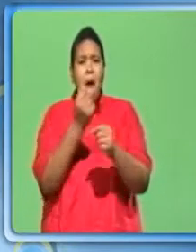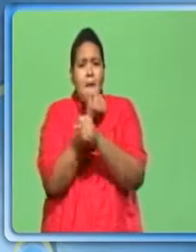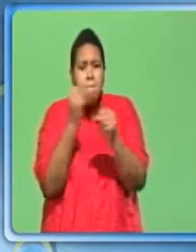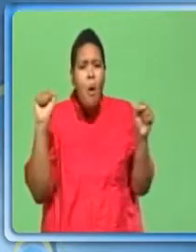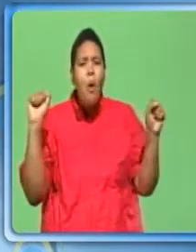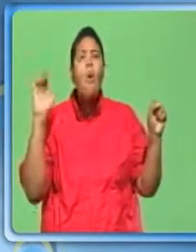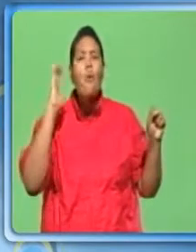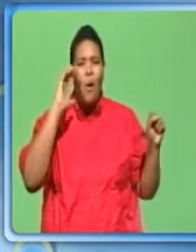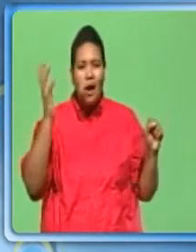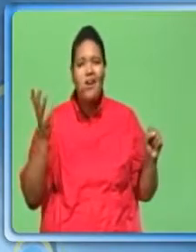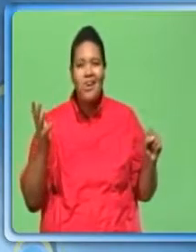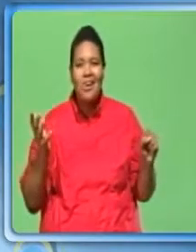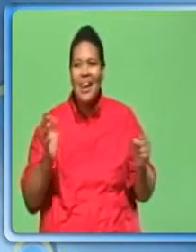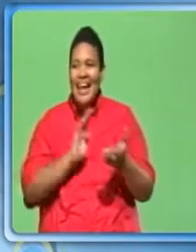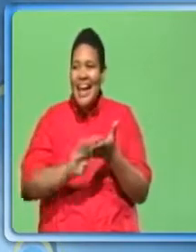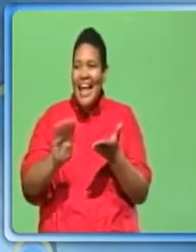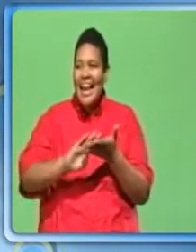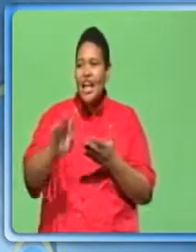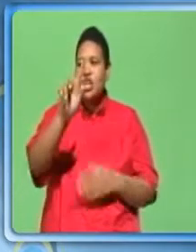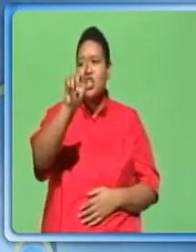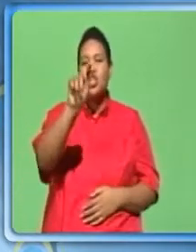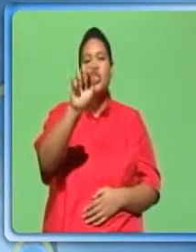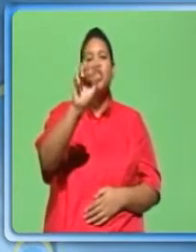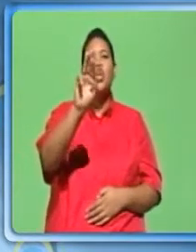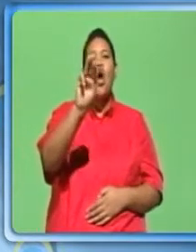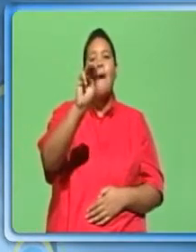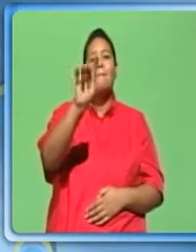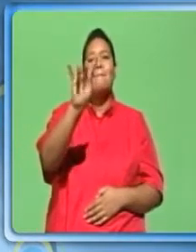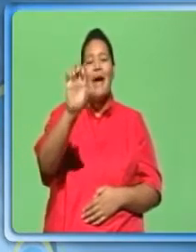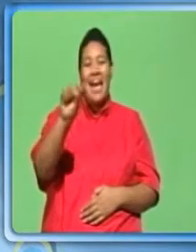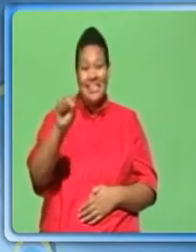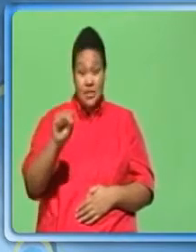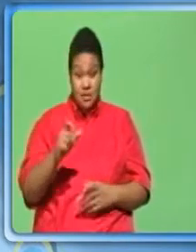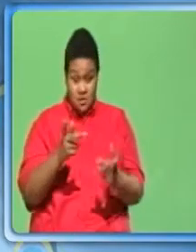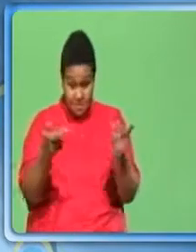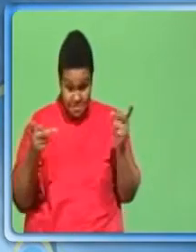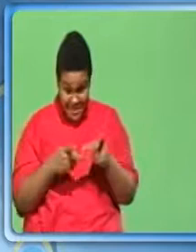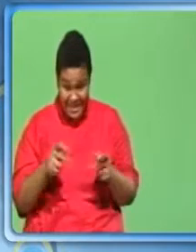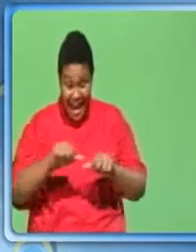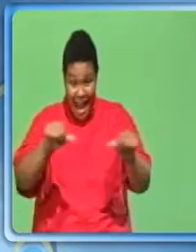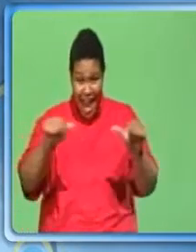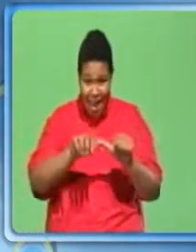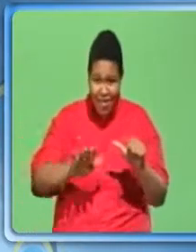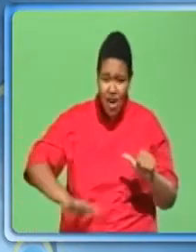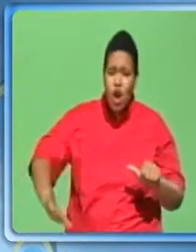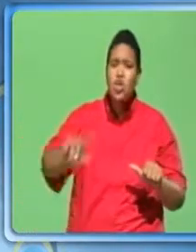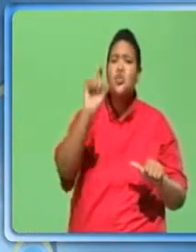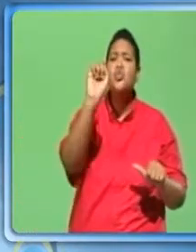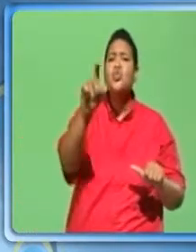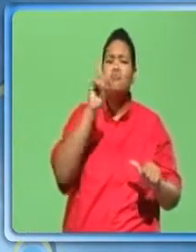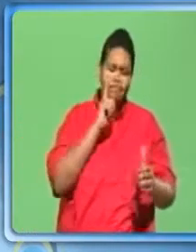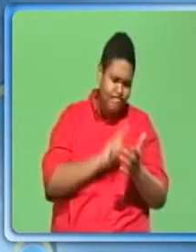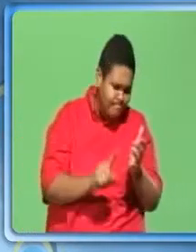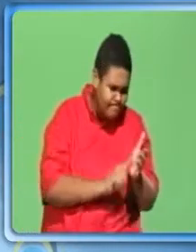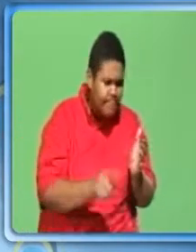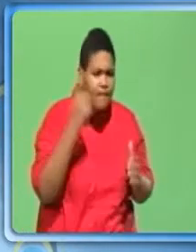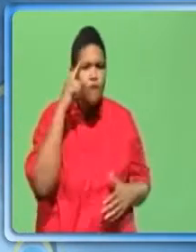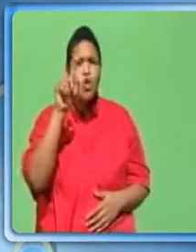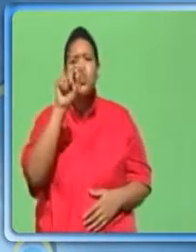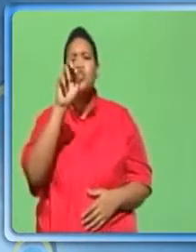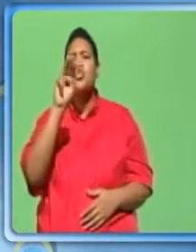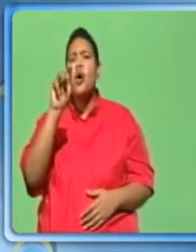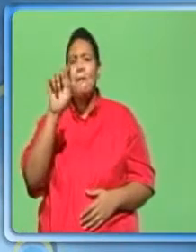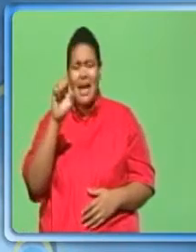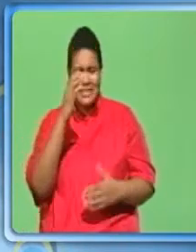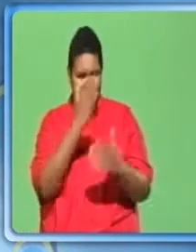Clearing termites. The building site and surrounding areas should be inspected for termites as